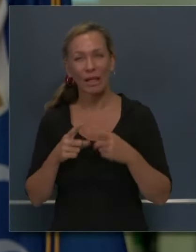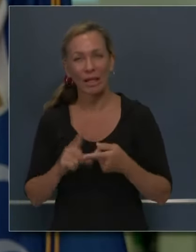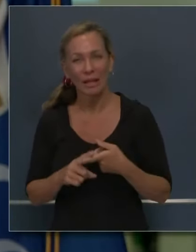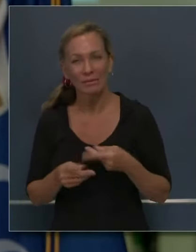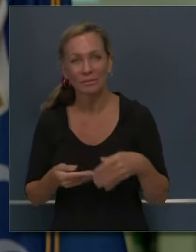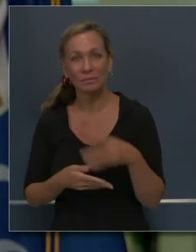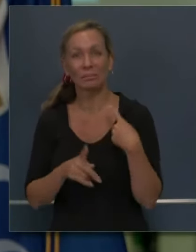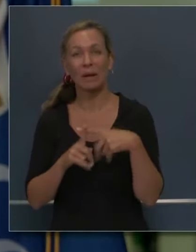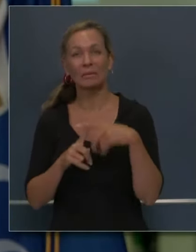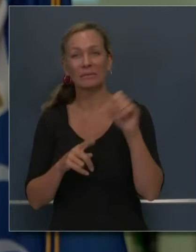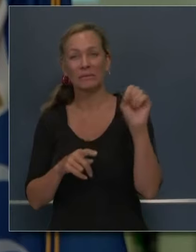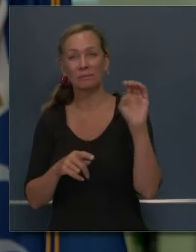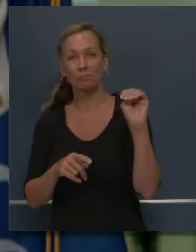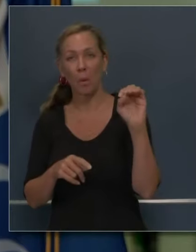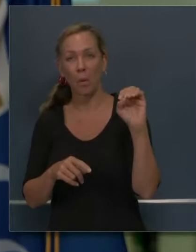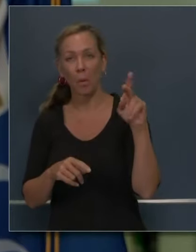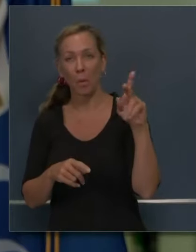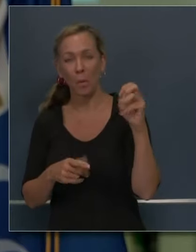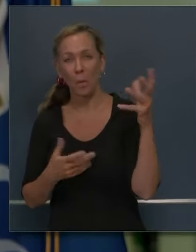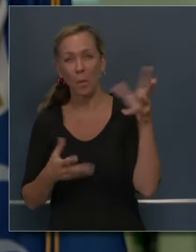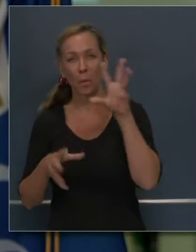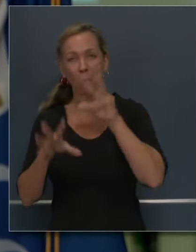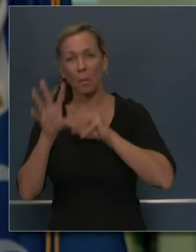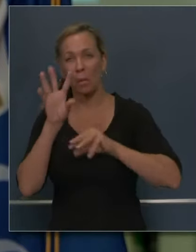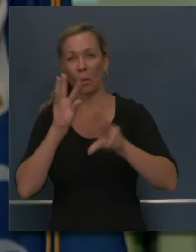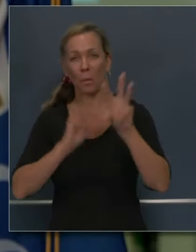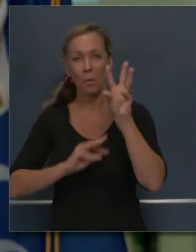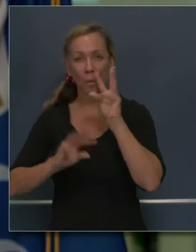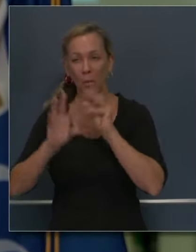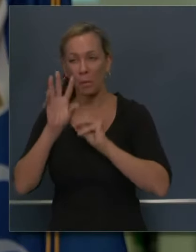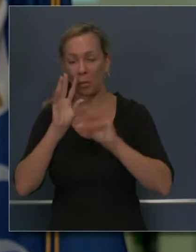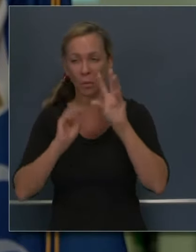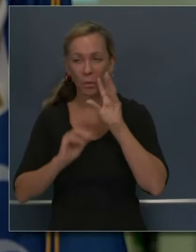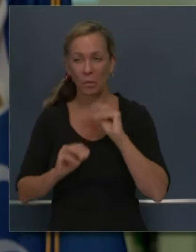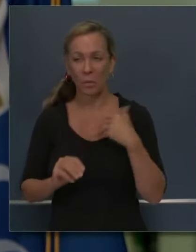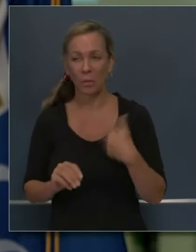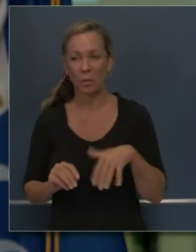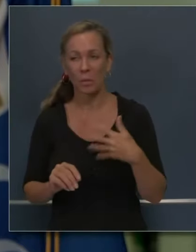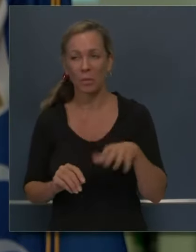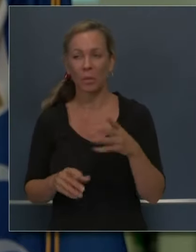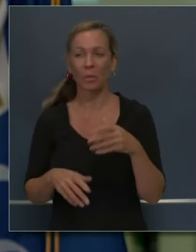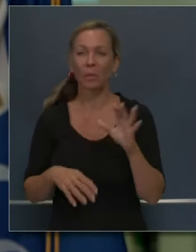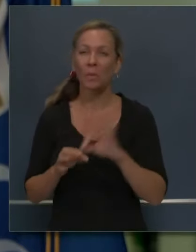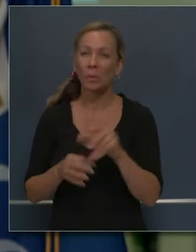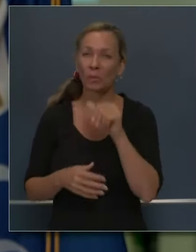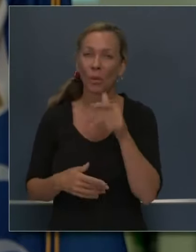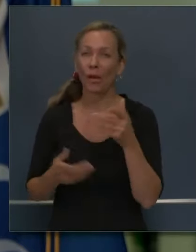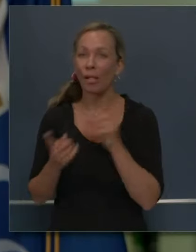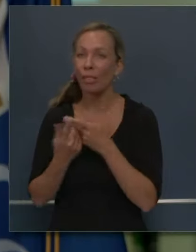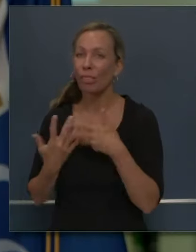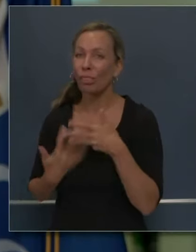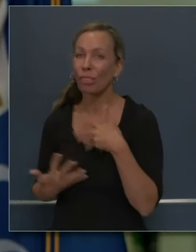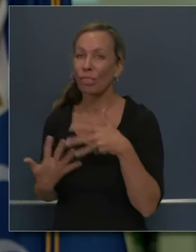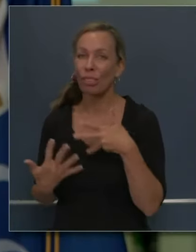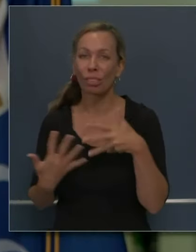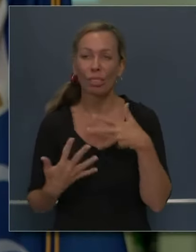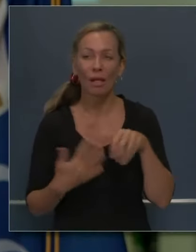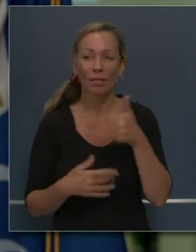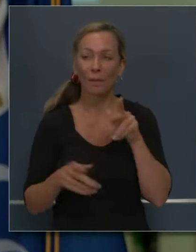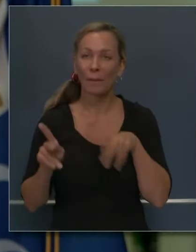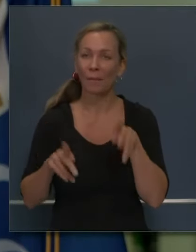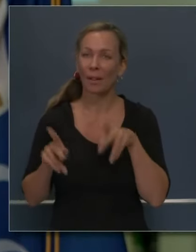wash your hands, and of course minimize the extent possible, forgive the redundancy, the mixing we're seeing around